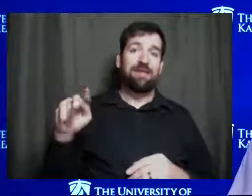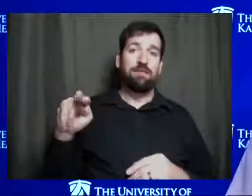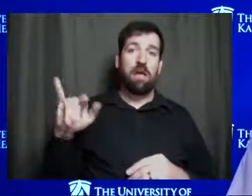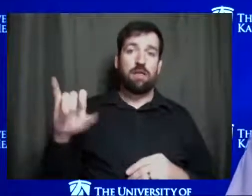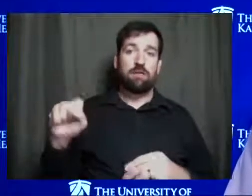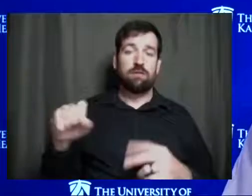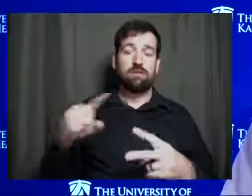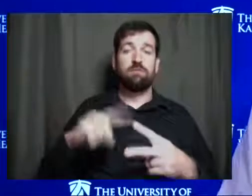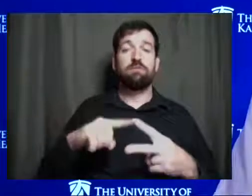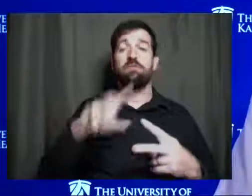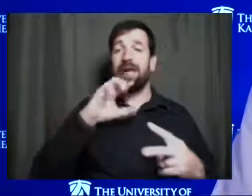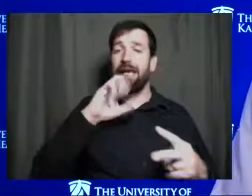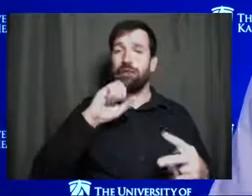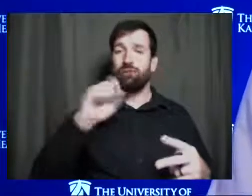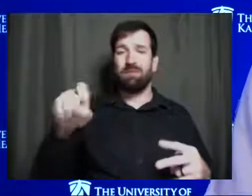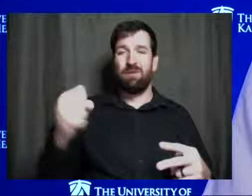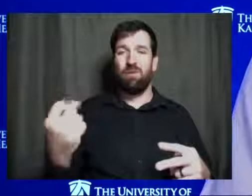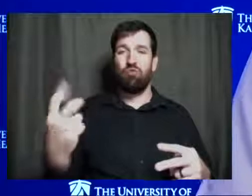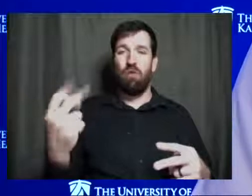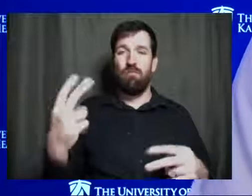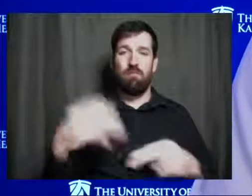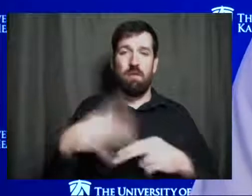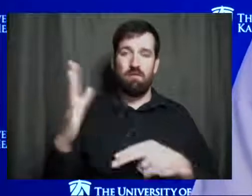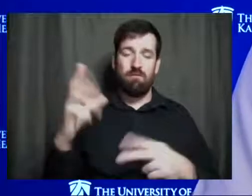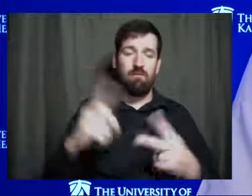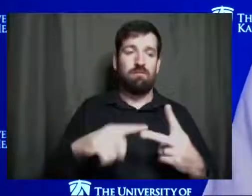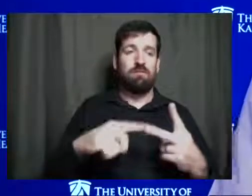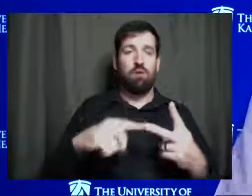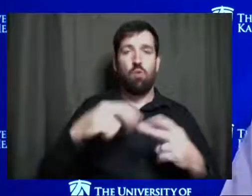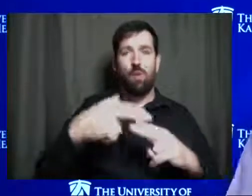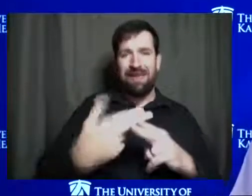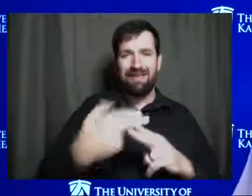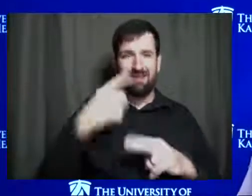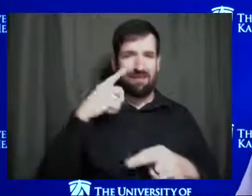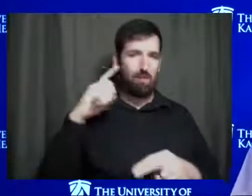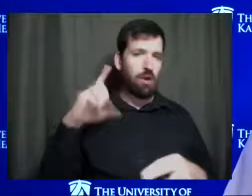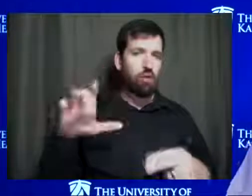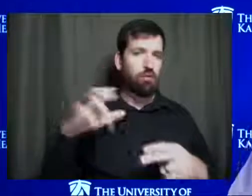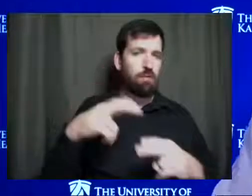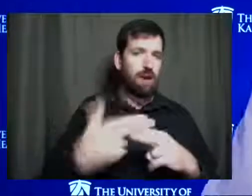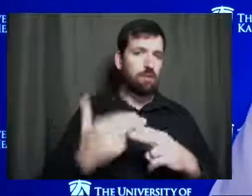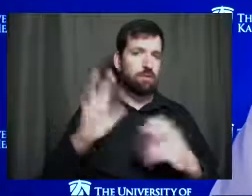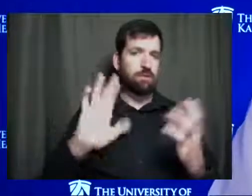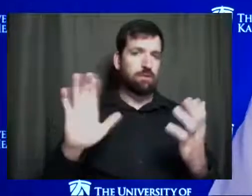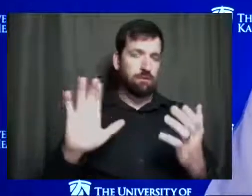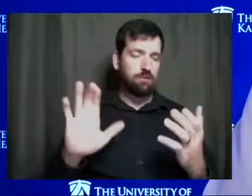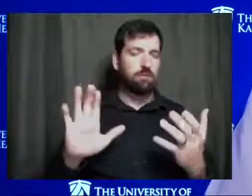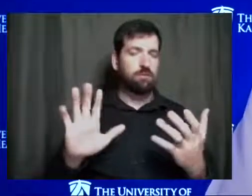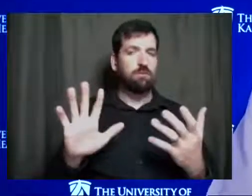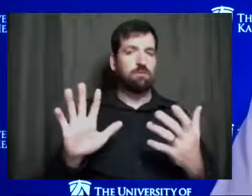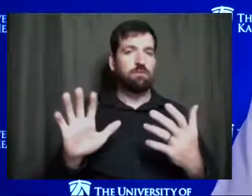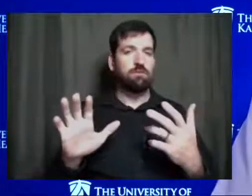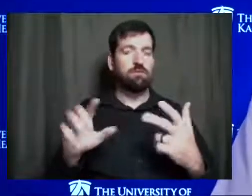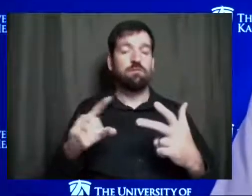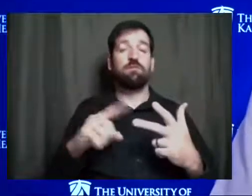over 12 and over a certain weight, and that's, I think, 100 pounds or something similar to that. But then we also do break it down into other criteria